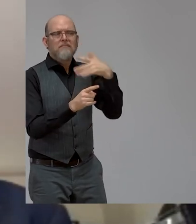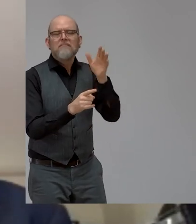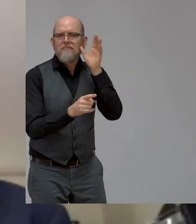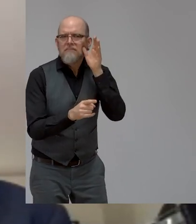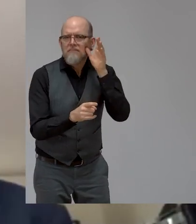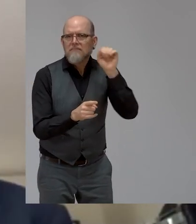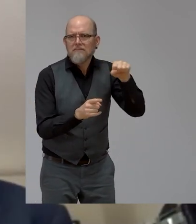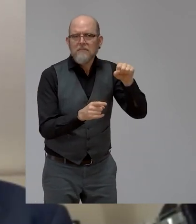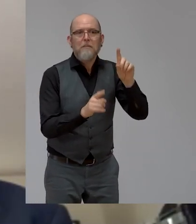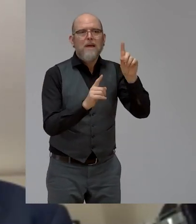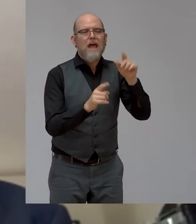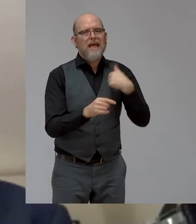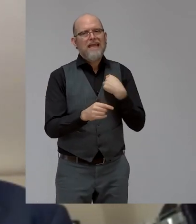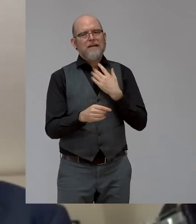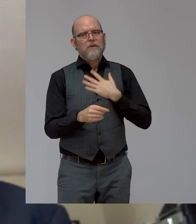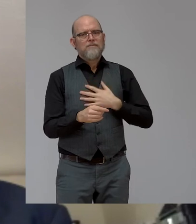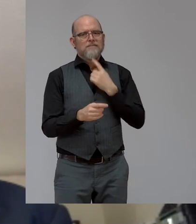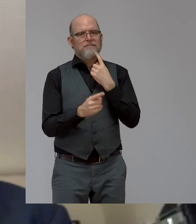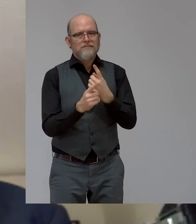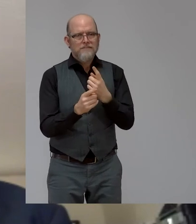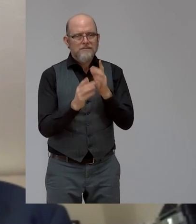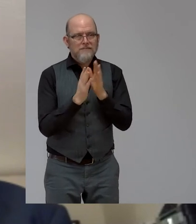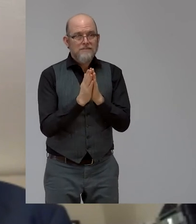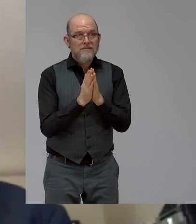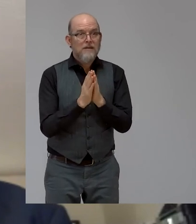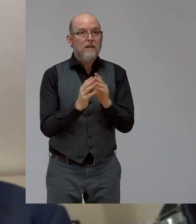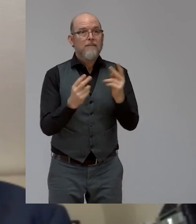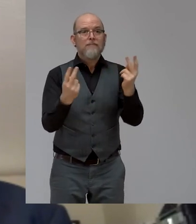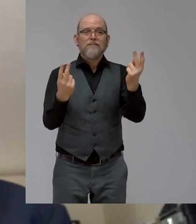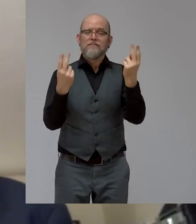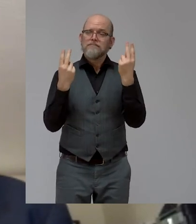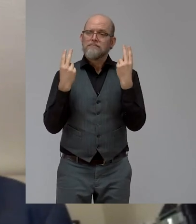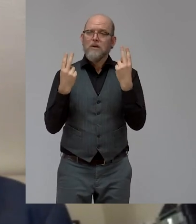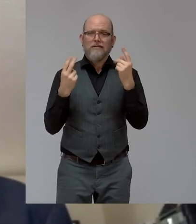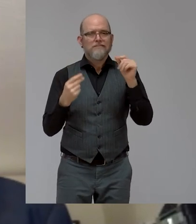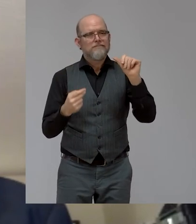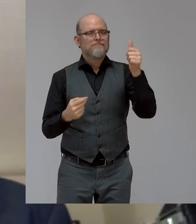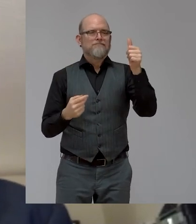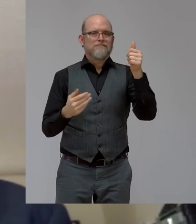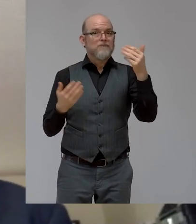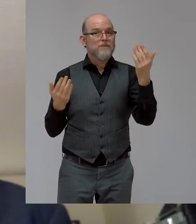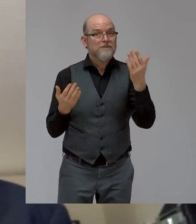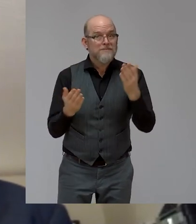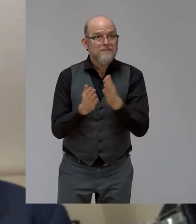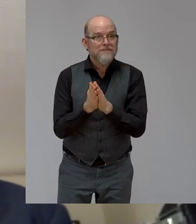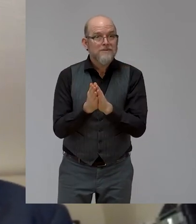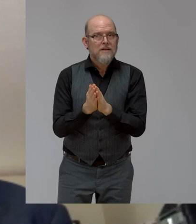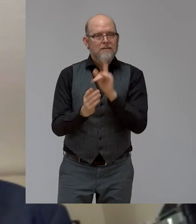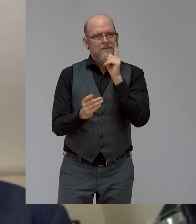important to talk about really